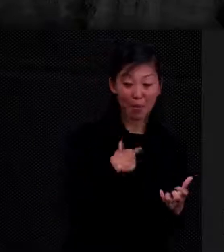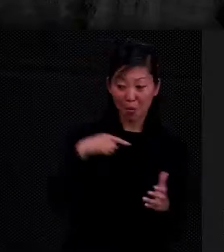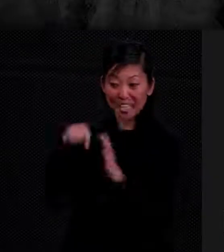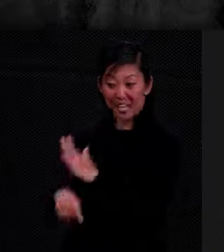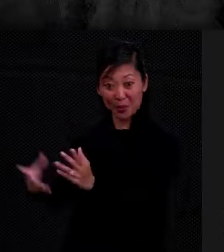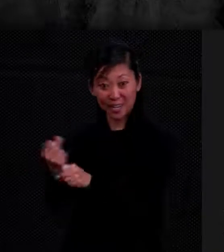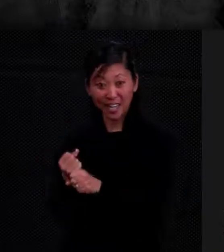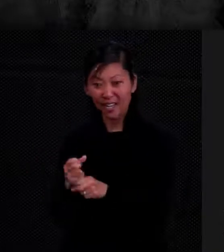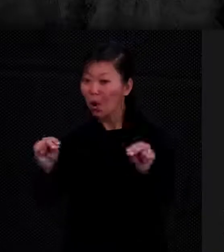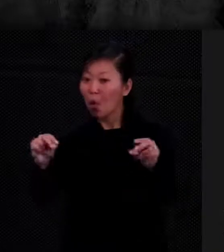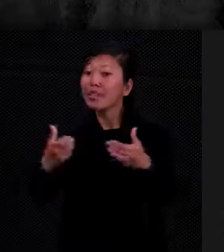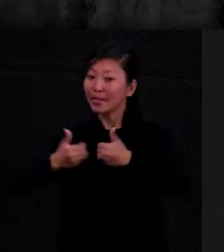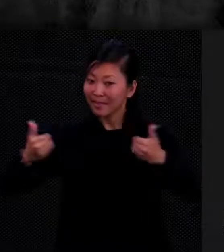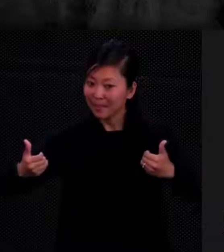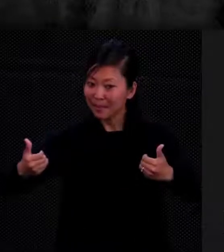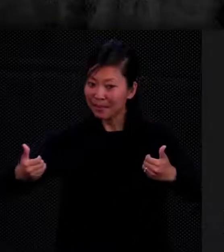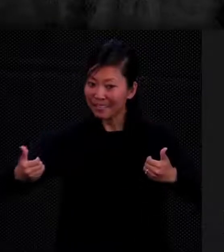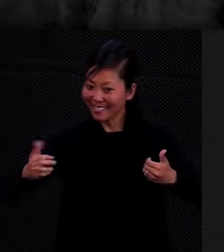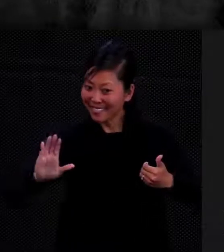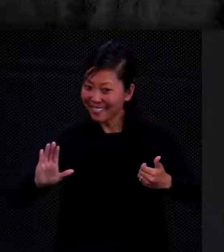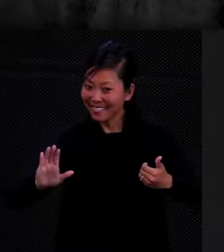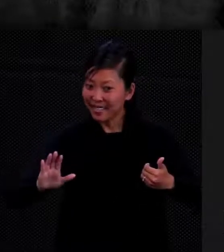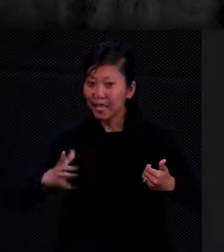that. Whew.